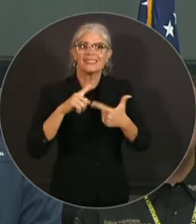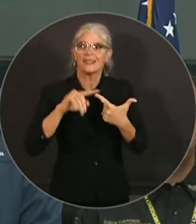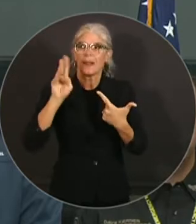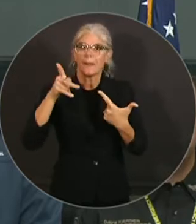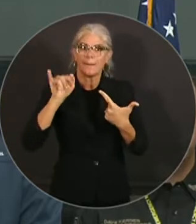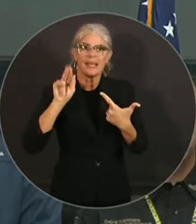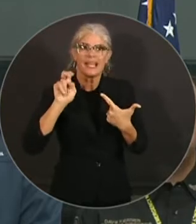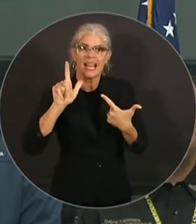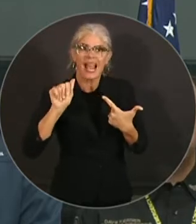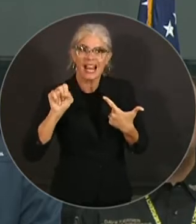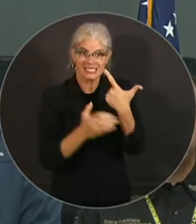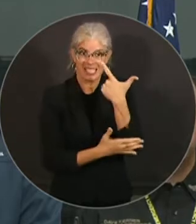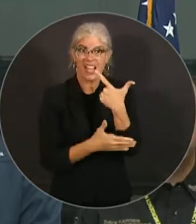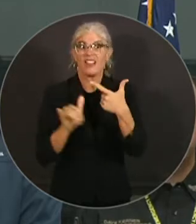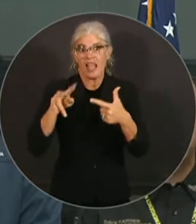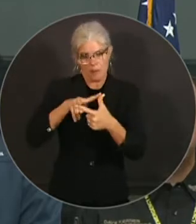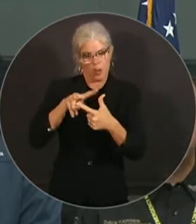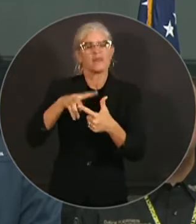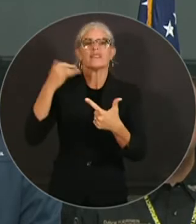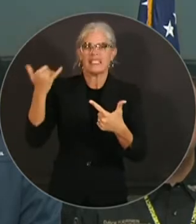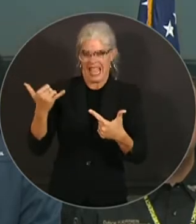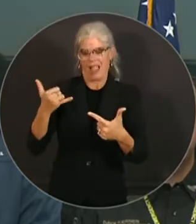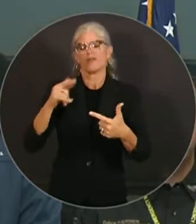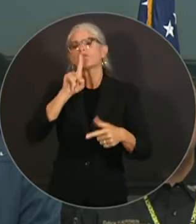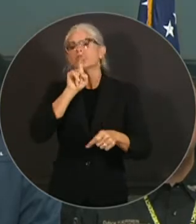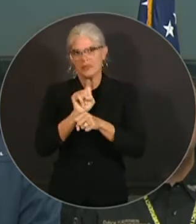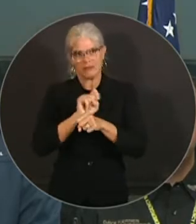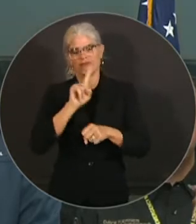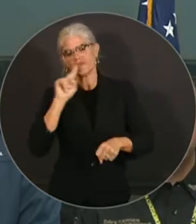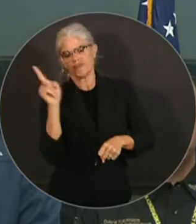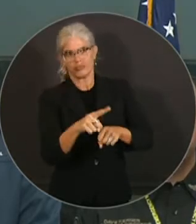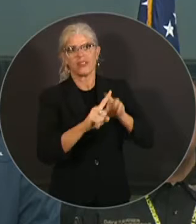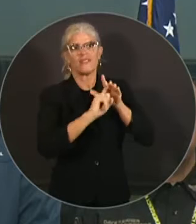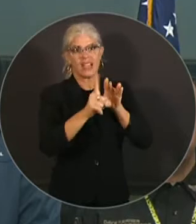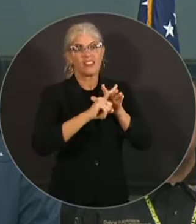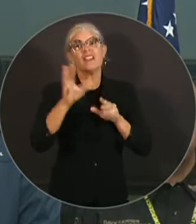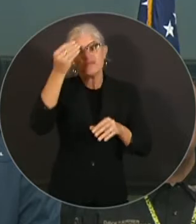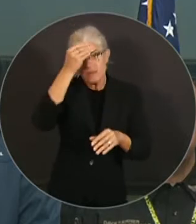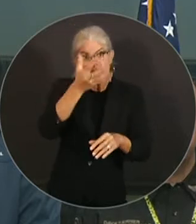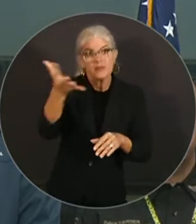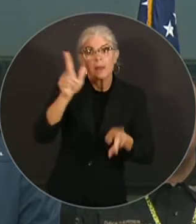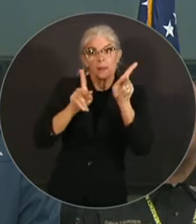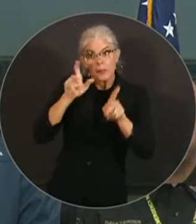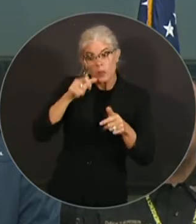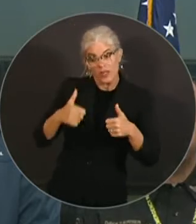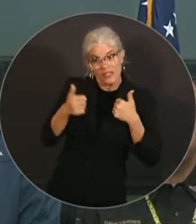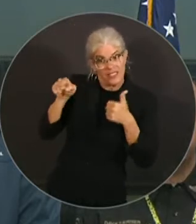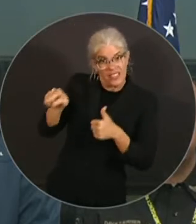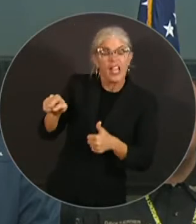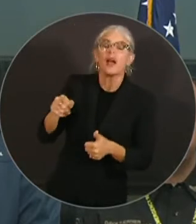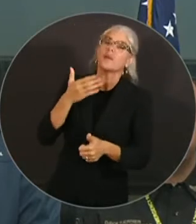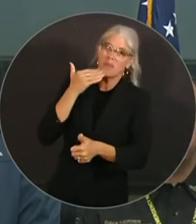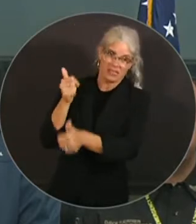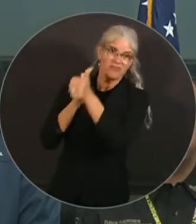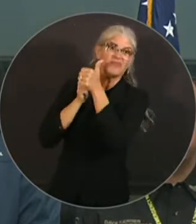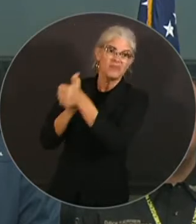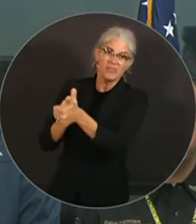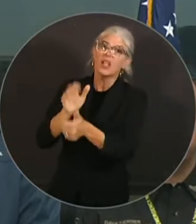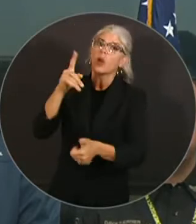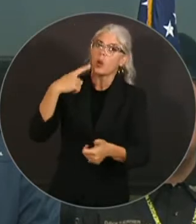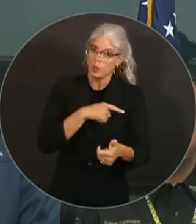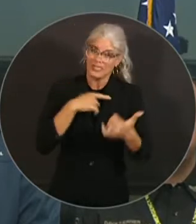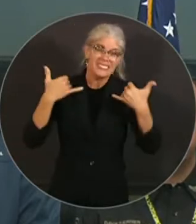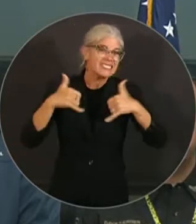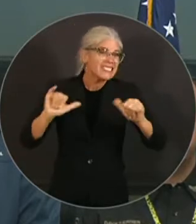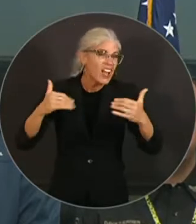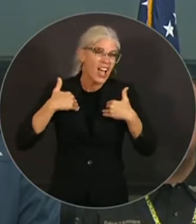those. But once that deadline passes, we're still going to have the debris removal operations ongoing all